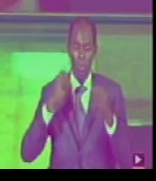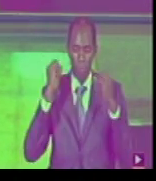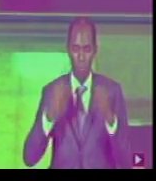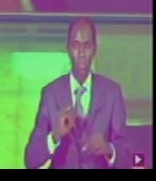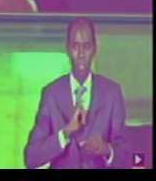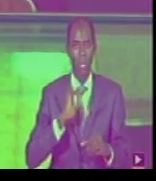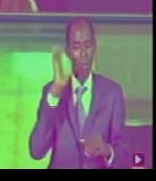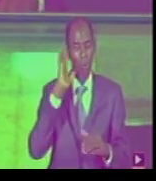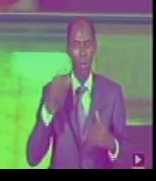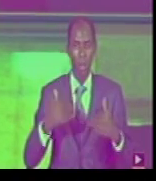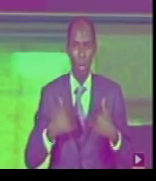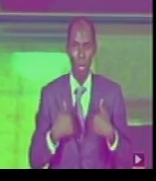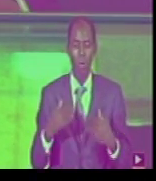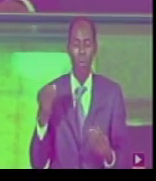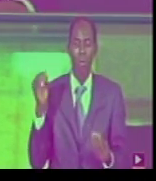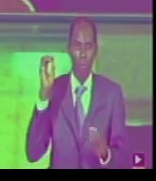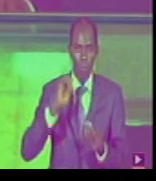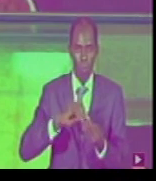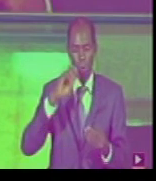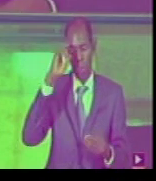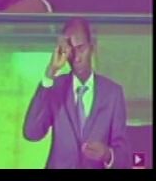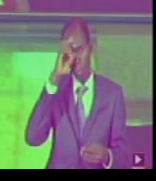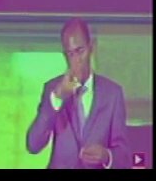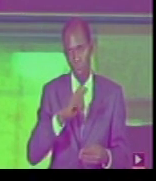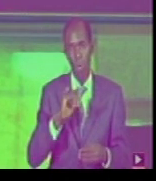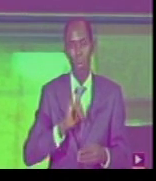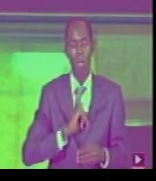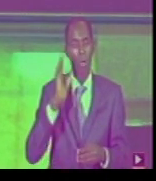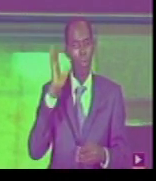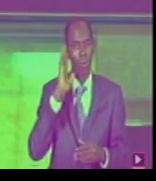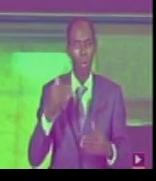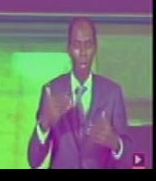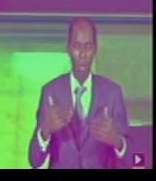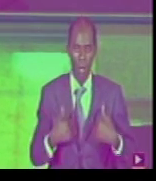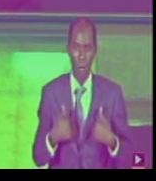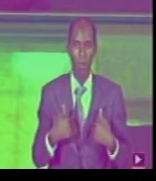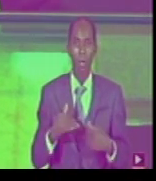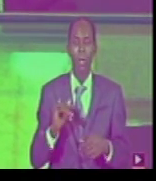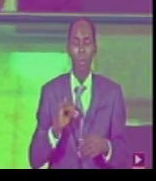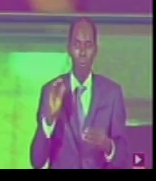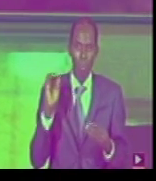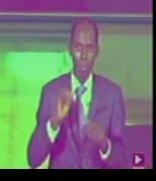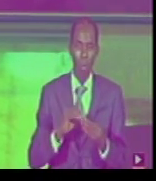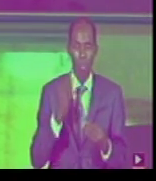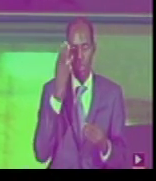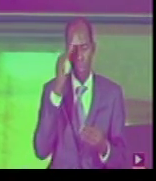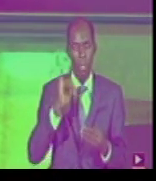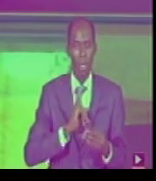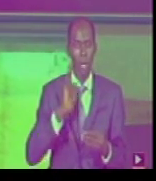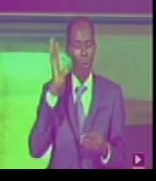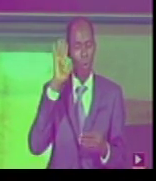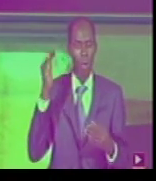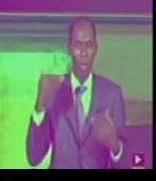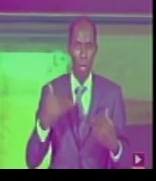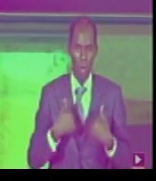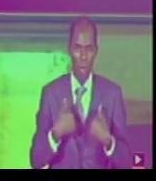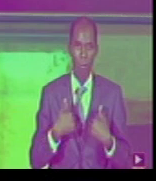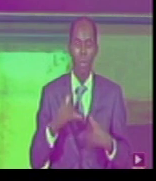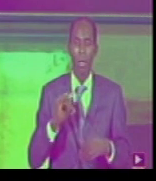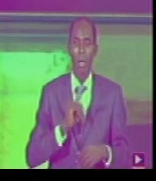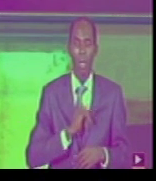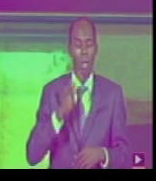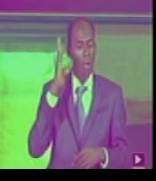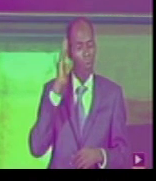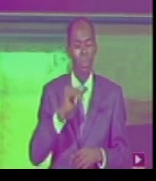have more knowledge, I will have. I will not be ignorant of the overcoming life. As you